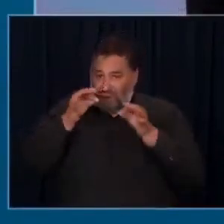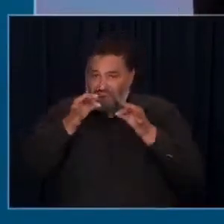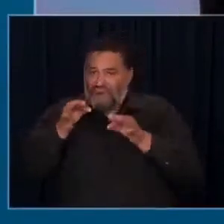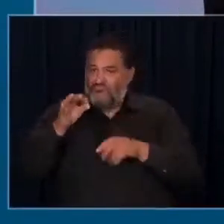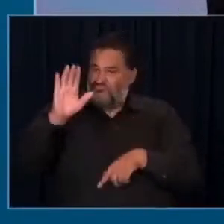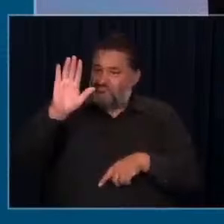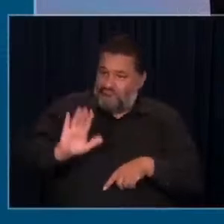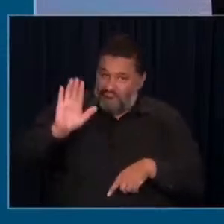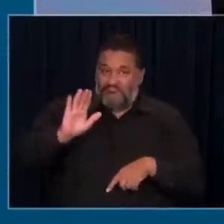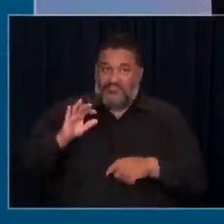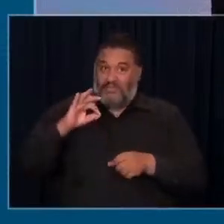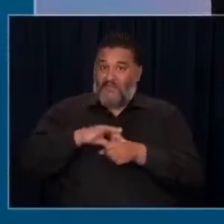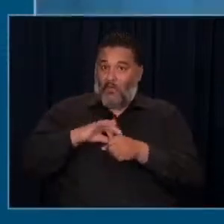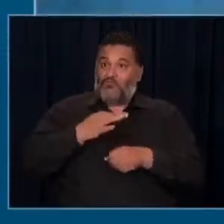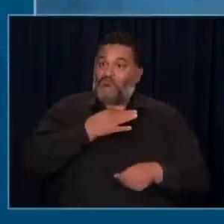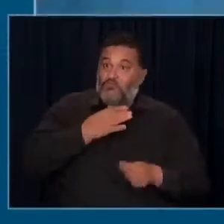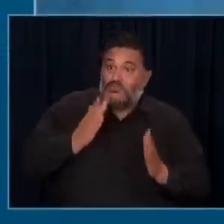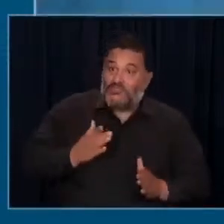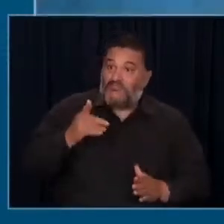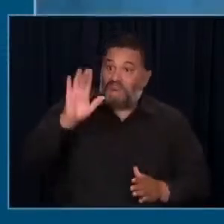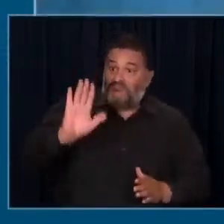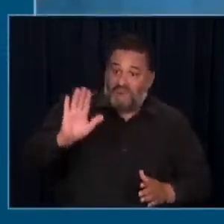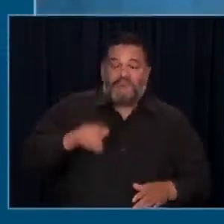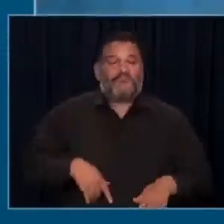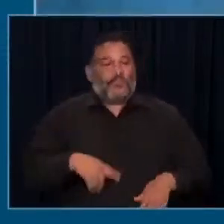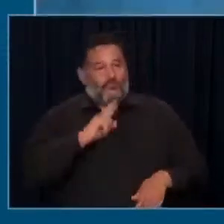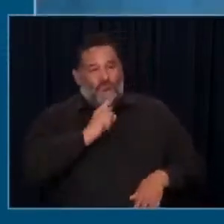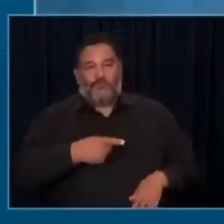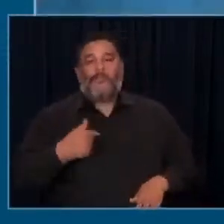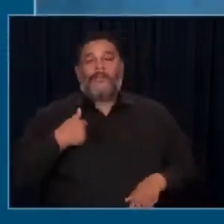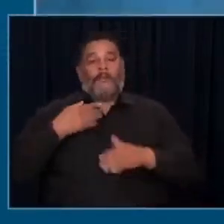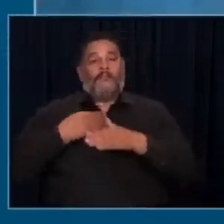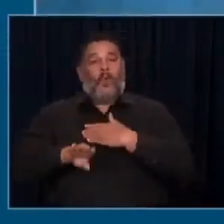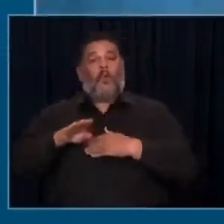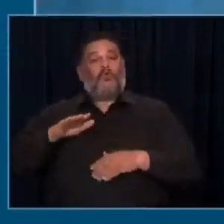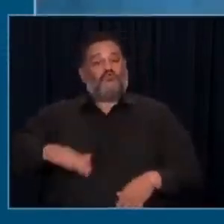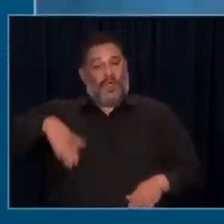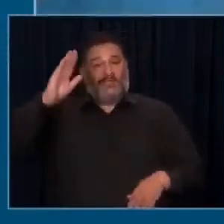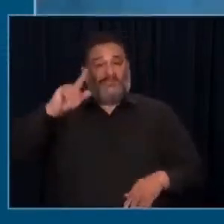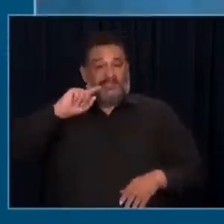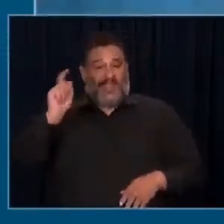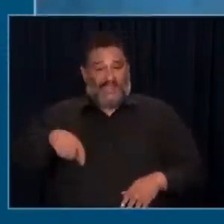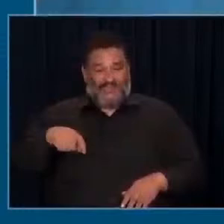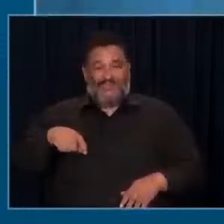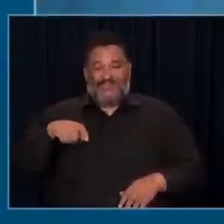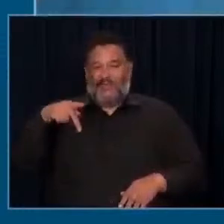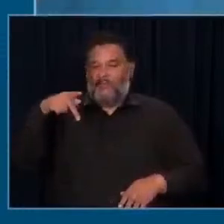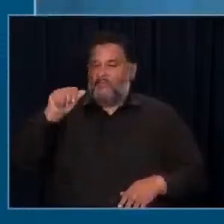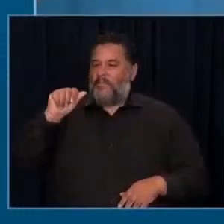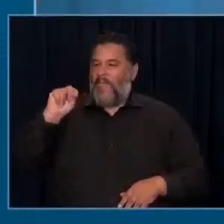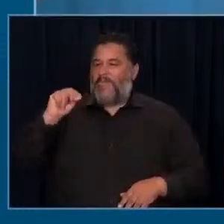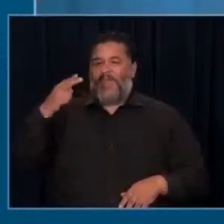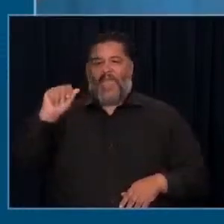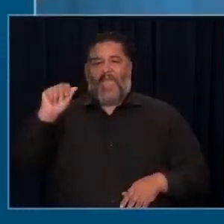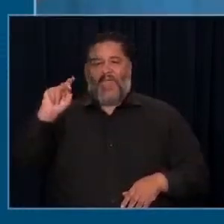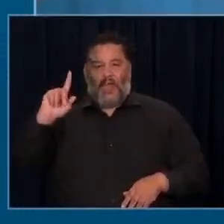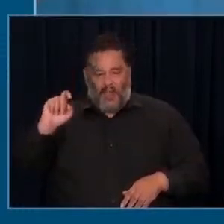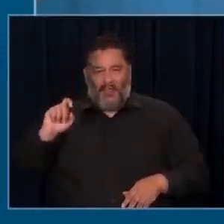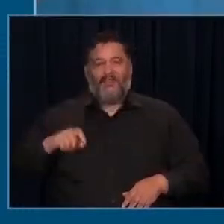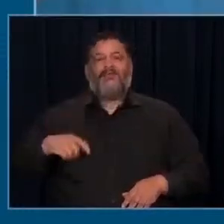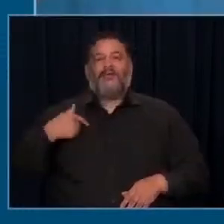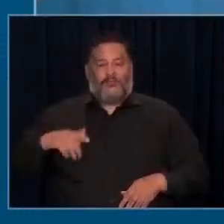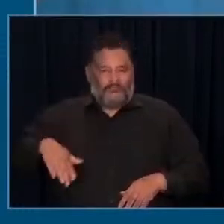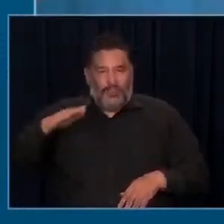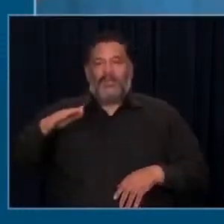person. Absolutely. So I was born and raised in Texas, the Texas Panhandle. Ended up playing football